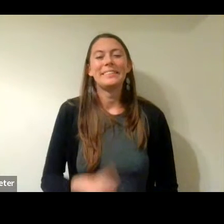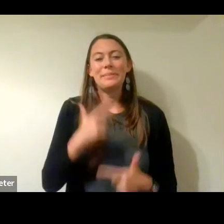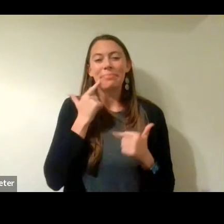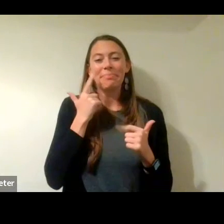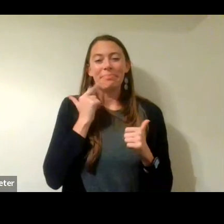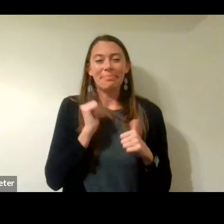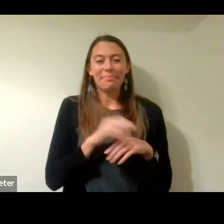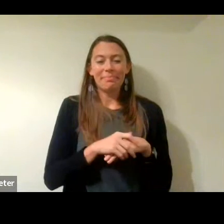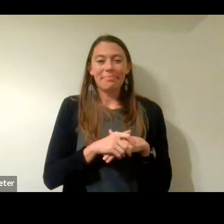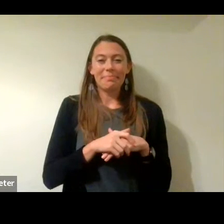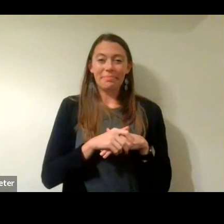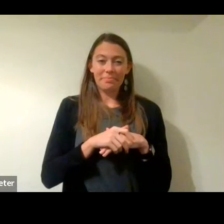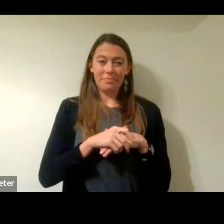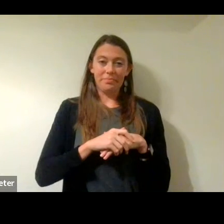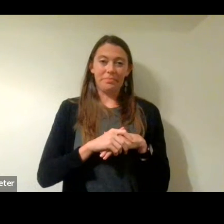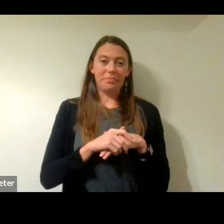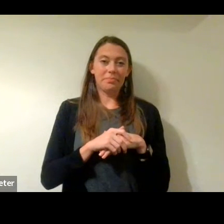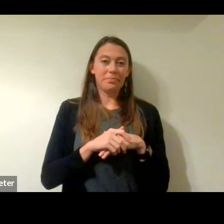Yes, sorry.